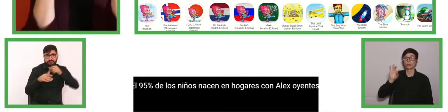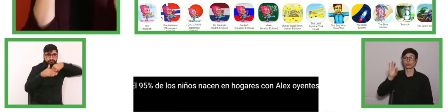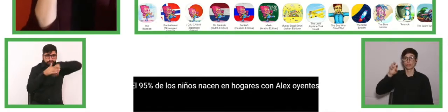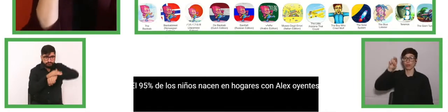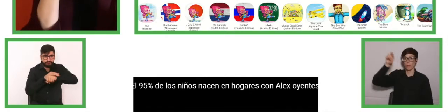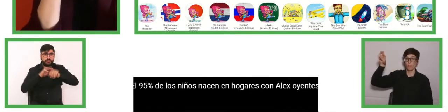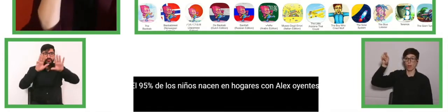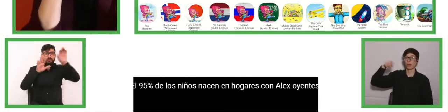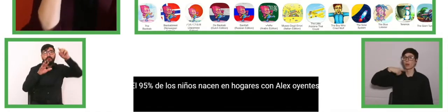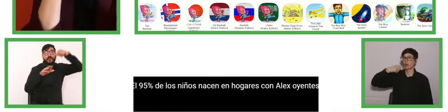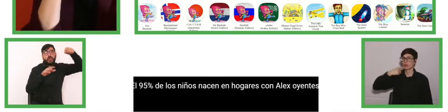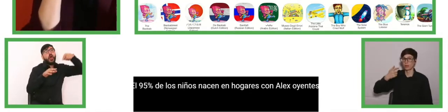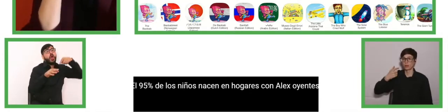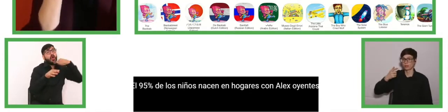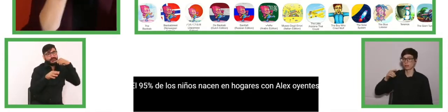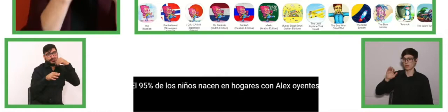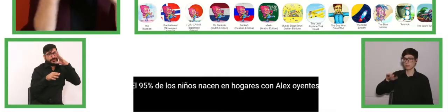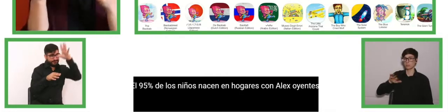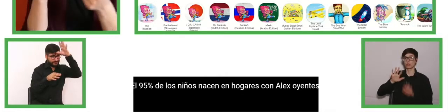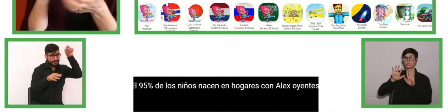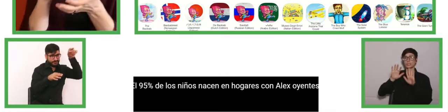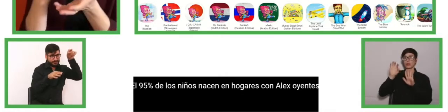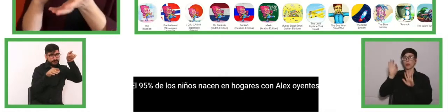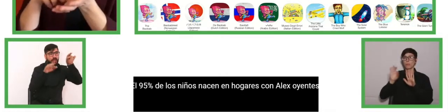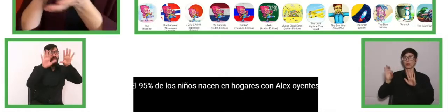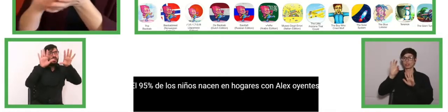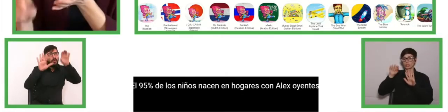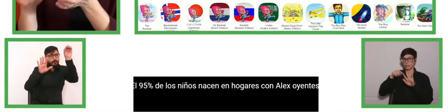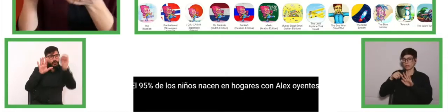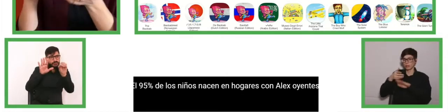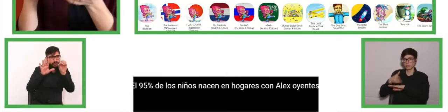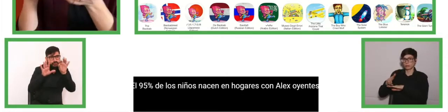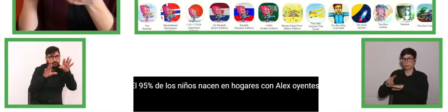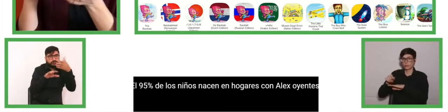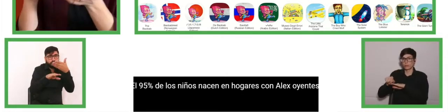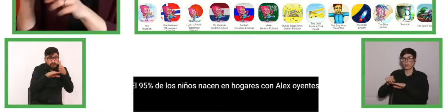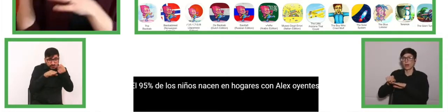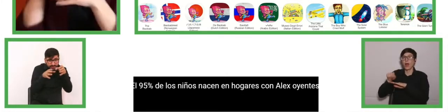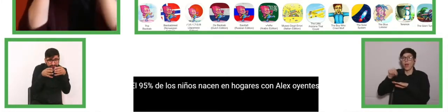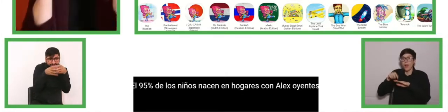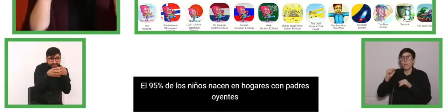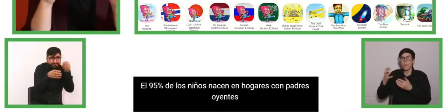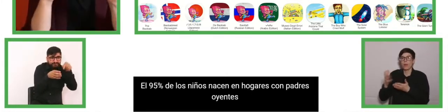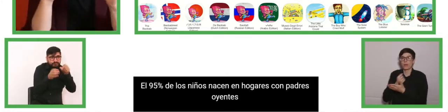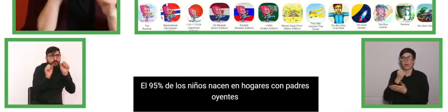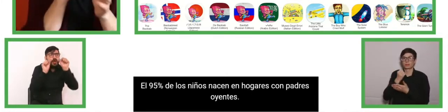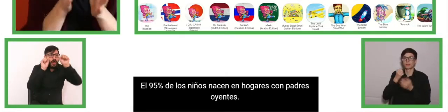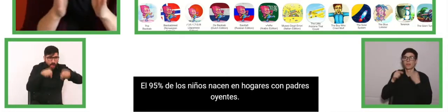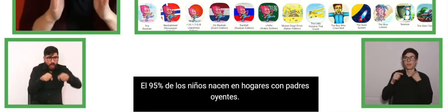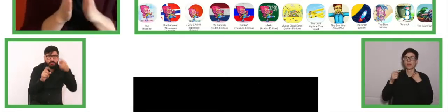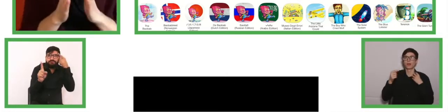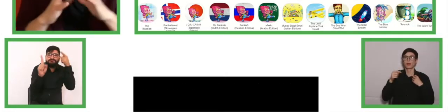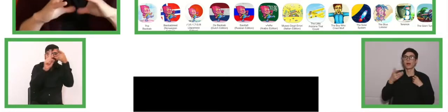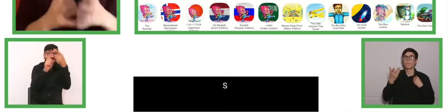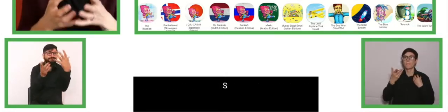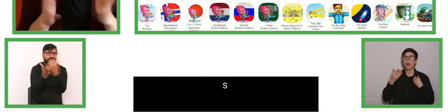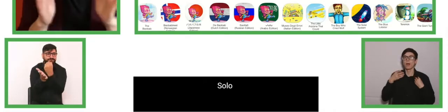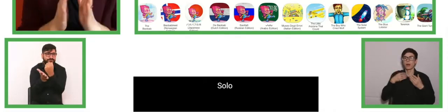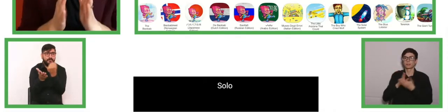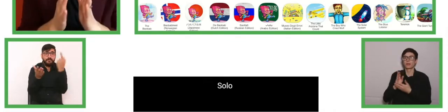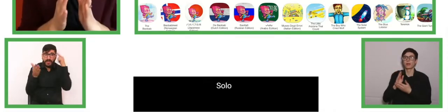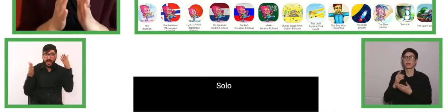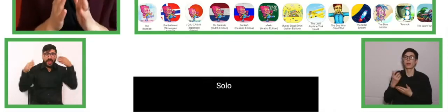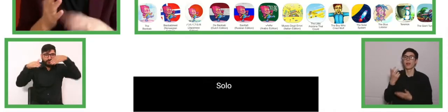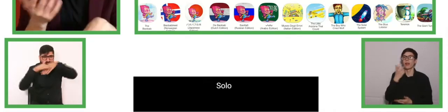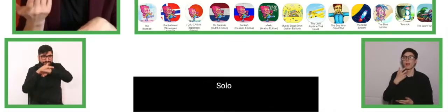let me say again, only 3% have access to sign language as well as education in